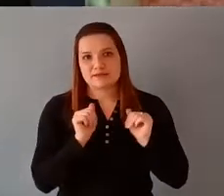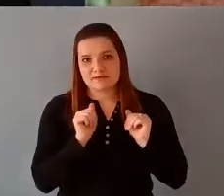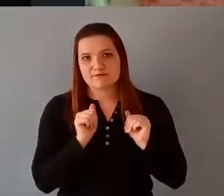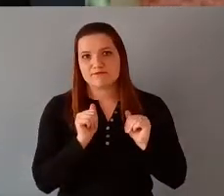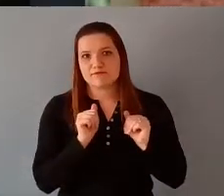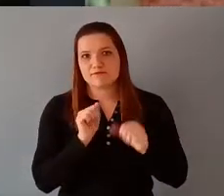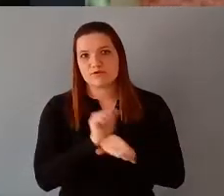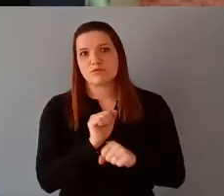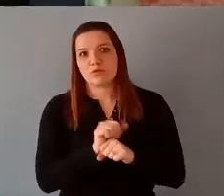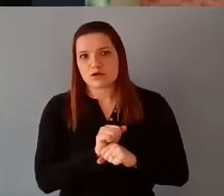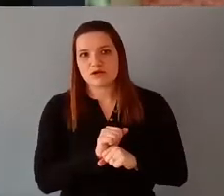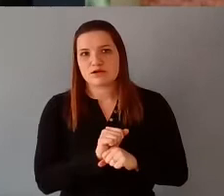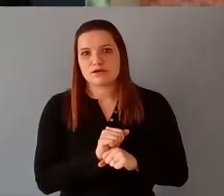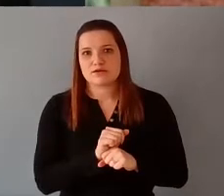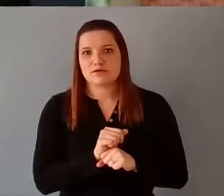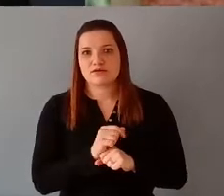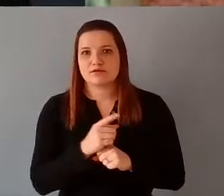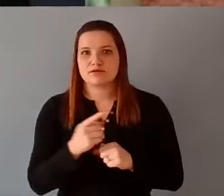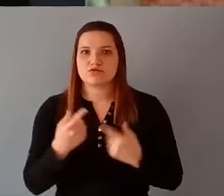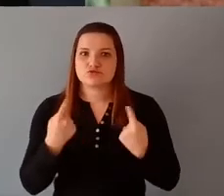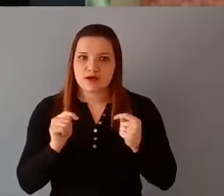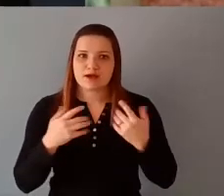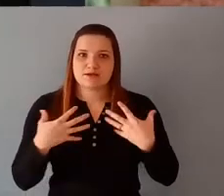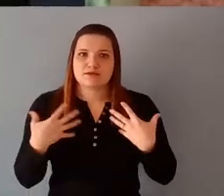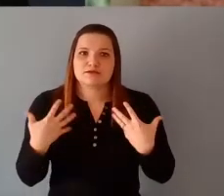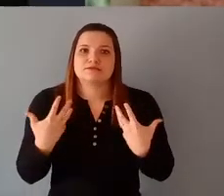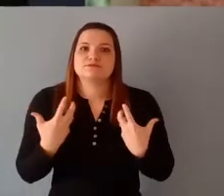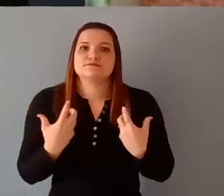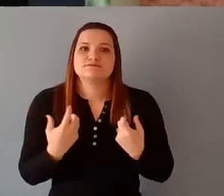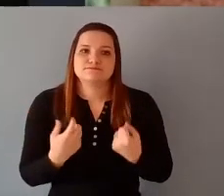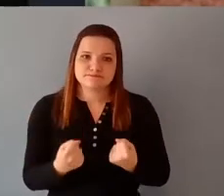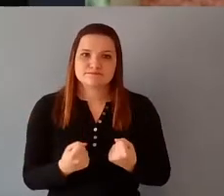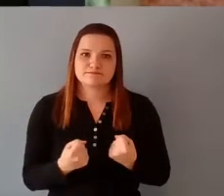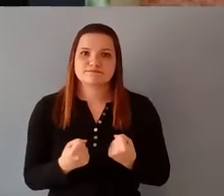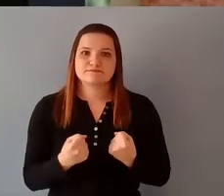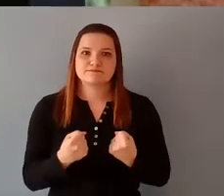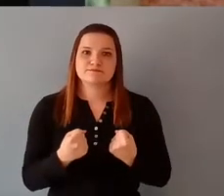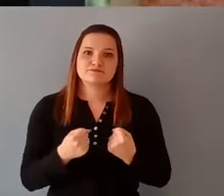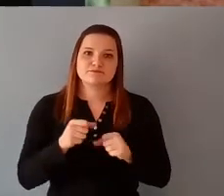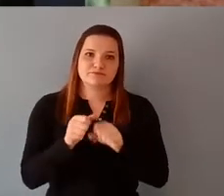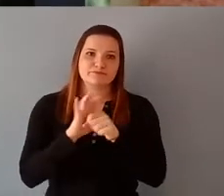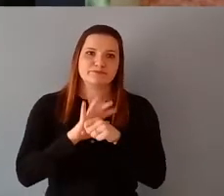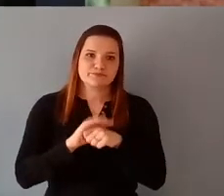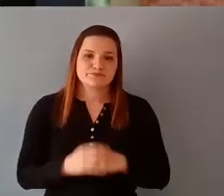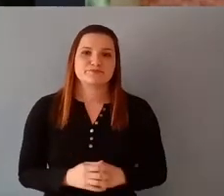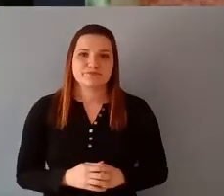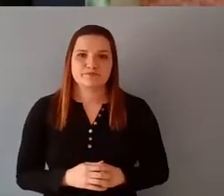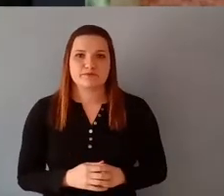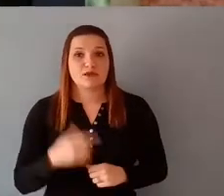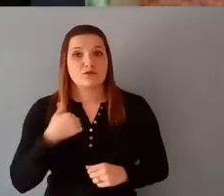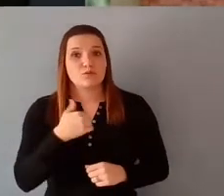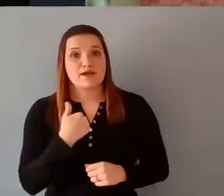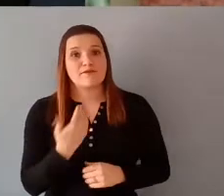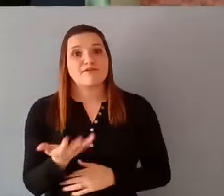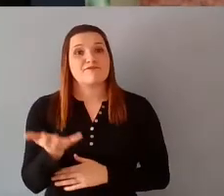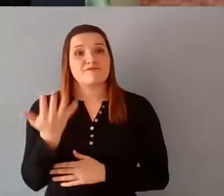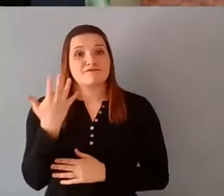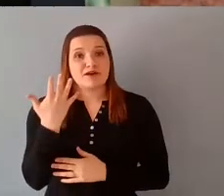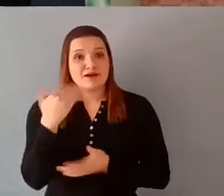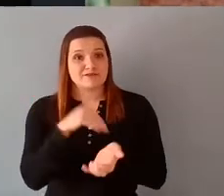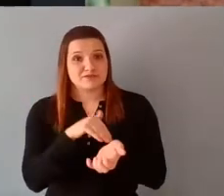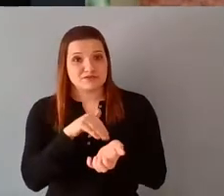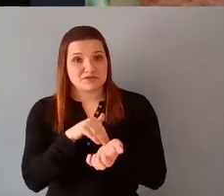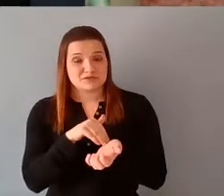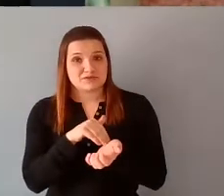they work through the recovery of their COVID condition. And we have 5 providers that